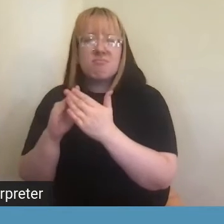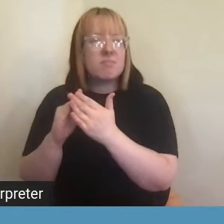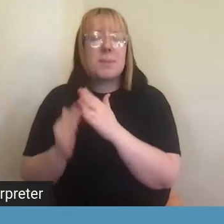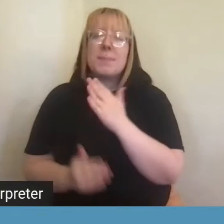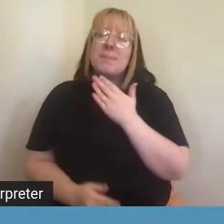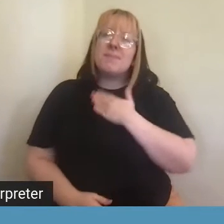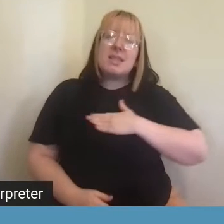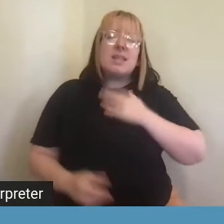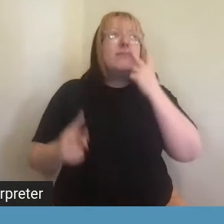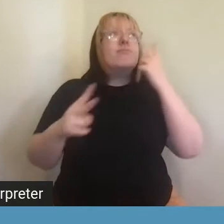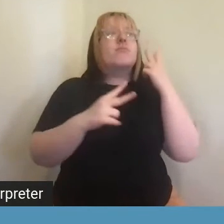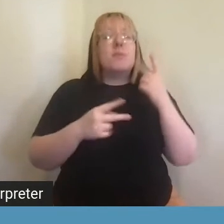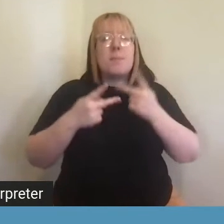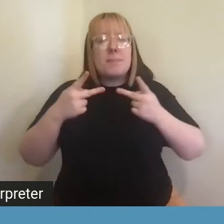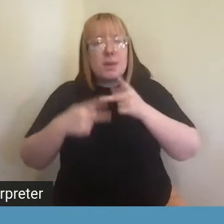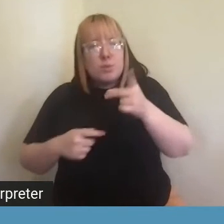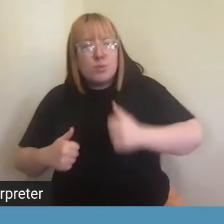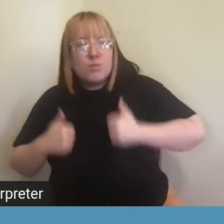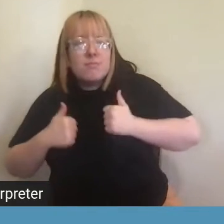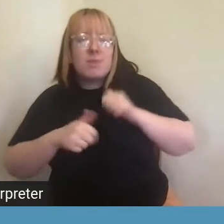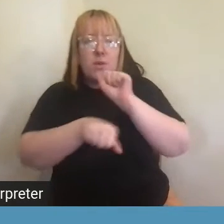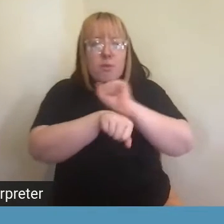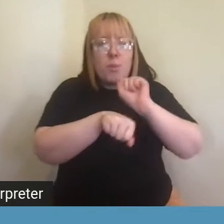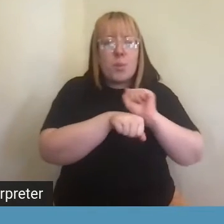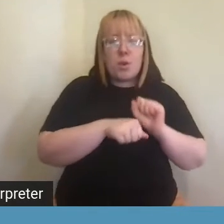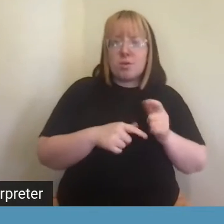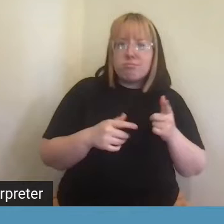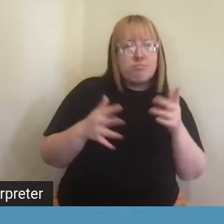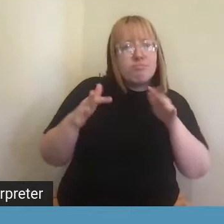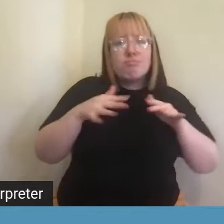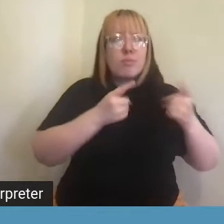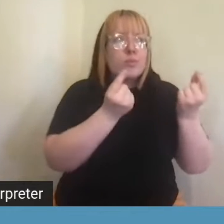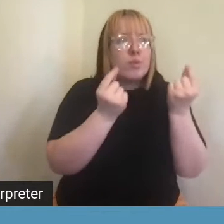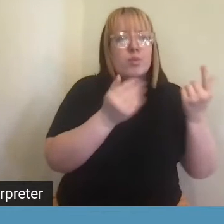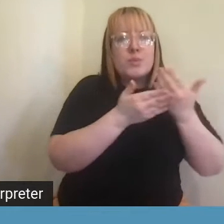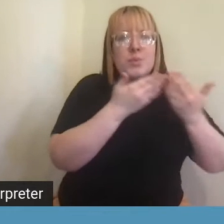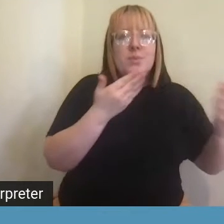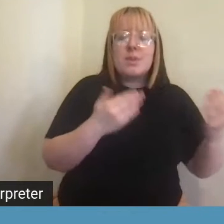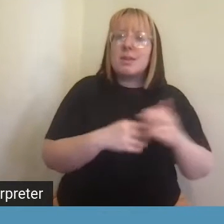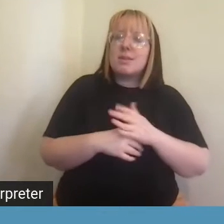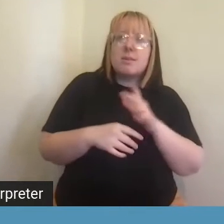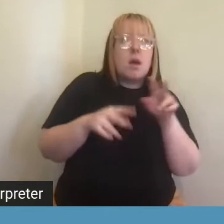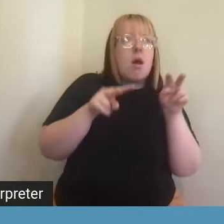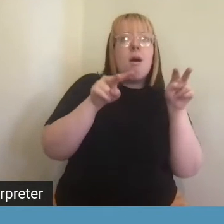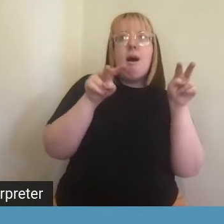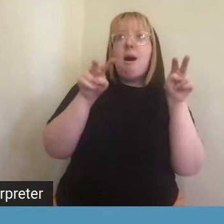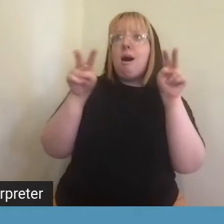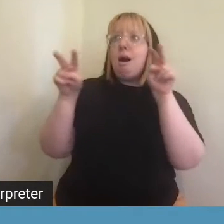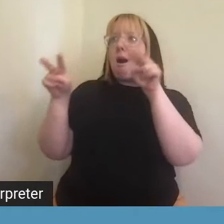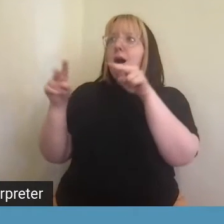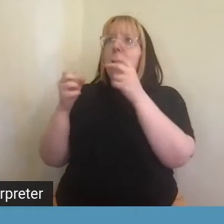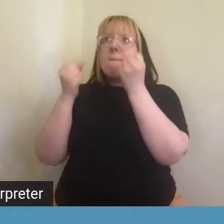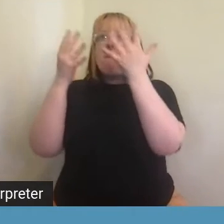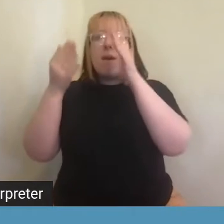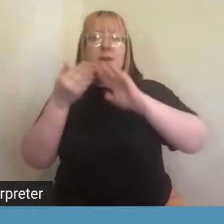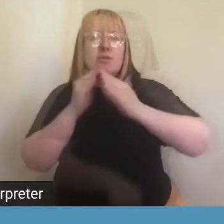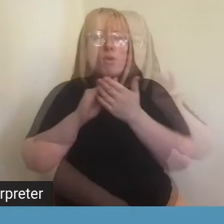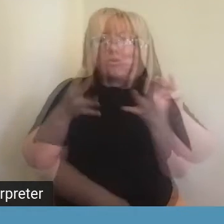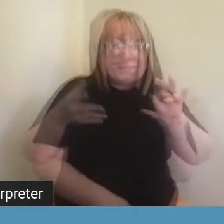reside and work, and respect the diversity of cultures and experiences that form the richness of our world and our